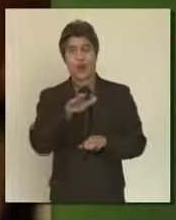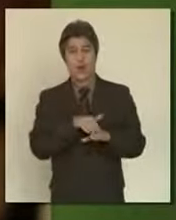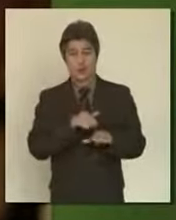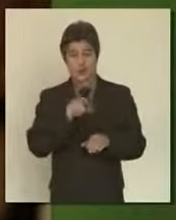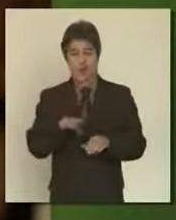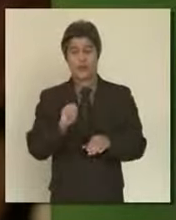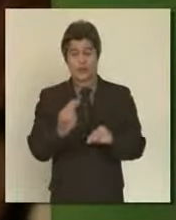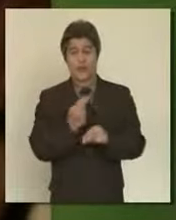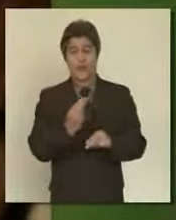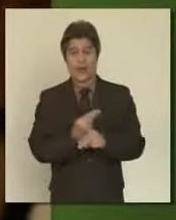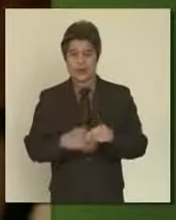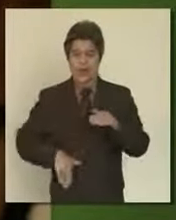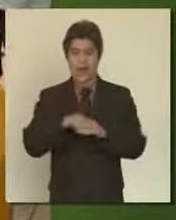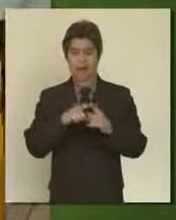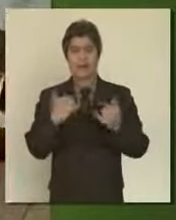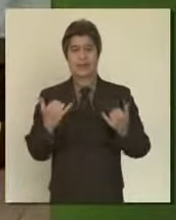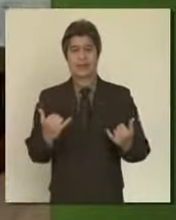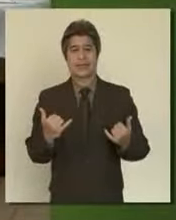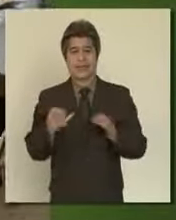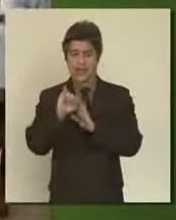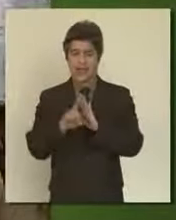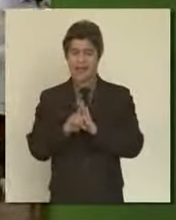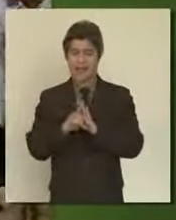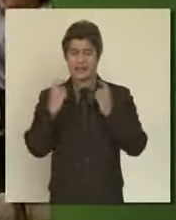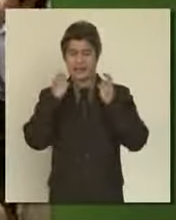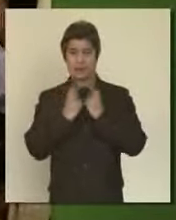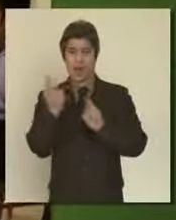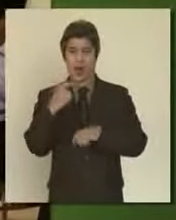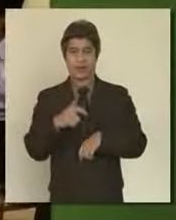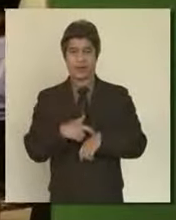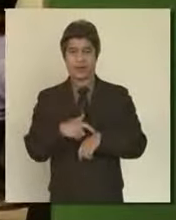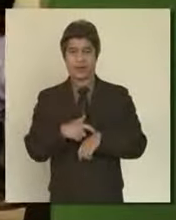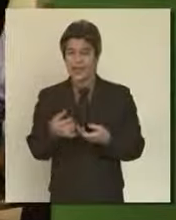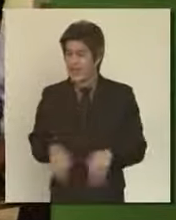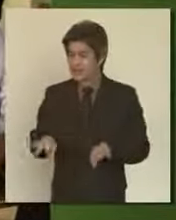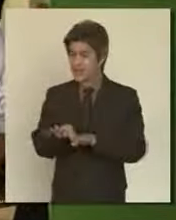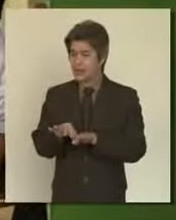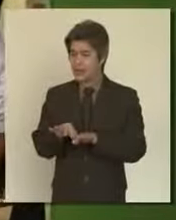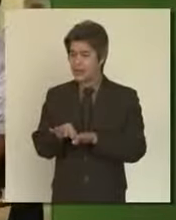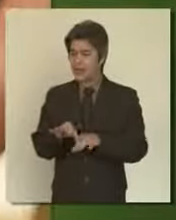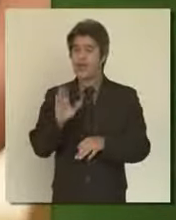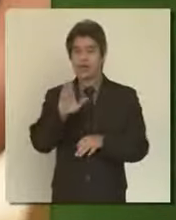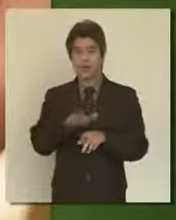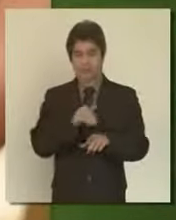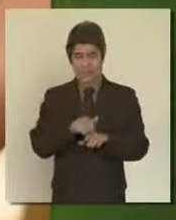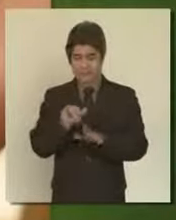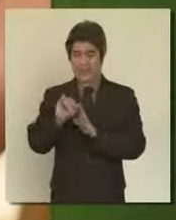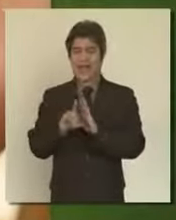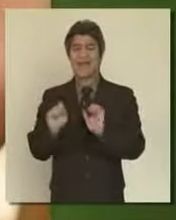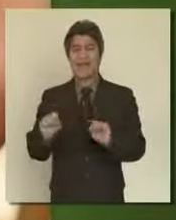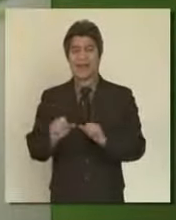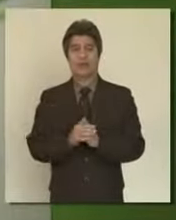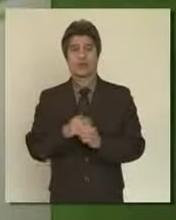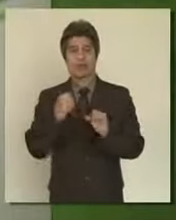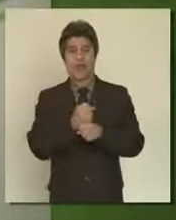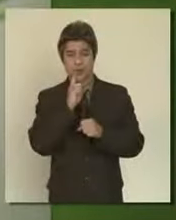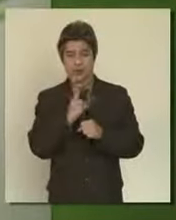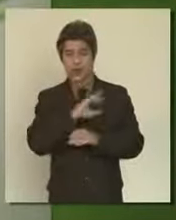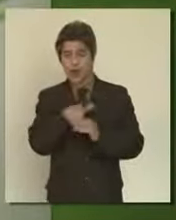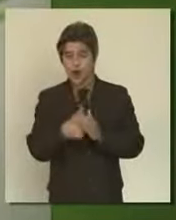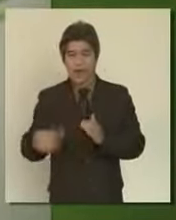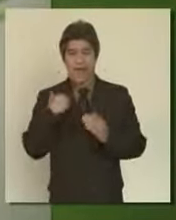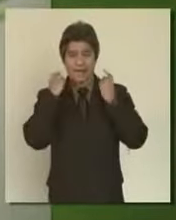Your pet should be wearing up-to-date identification at all times. It's extremely important that your pets are identifiable. So you want to make sure that